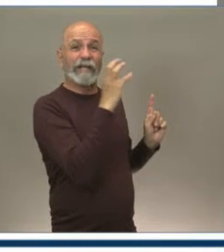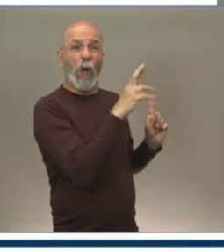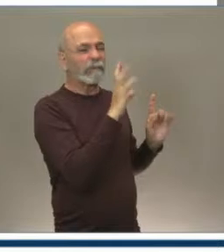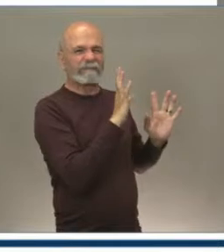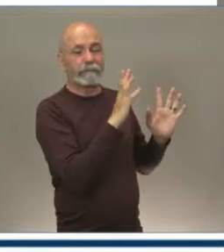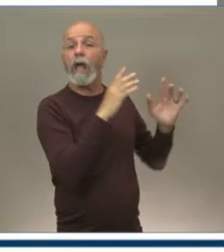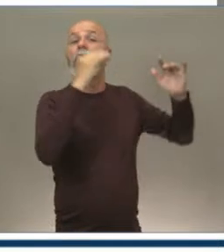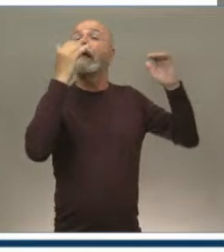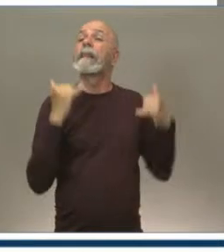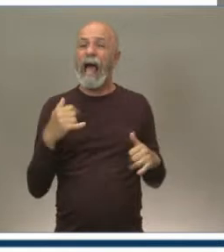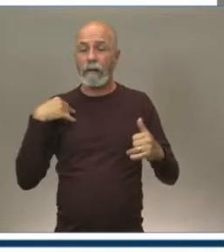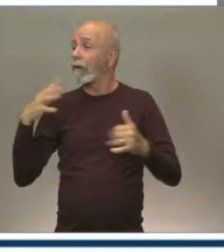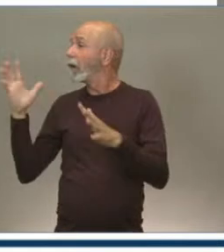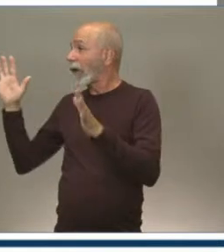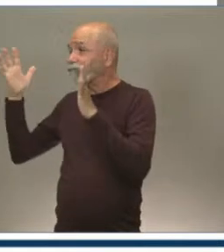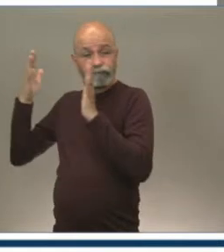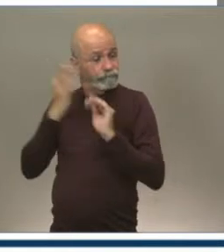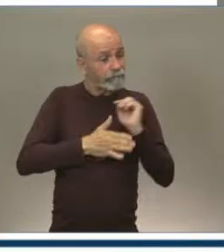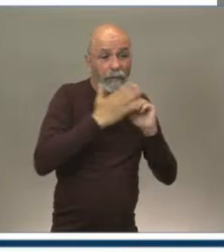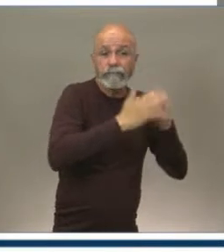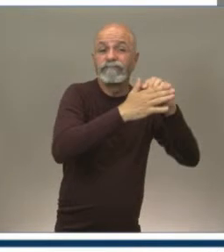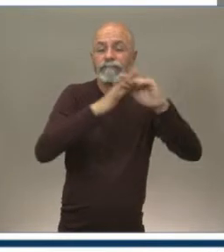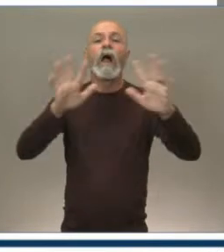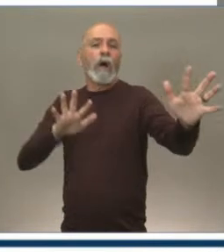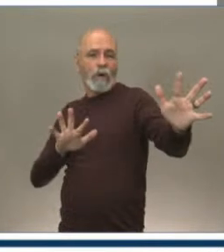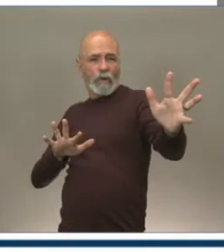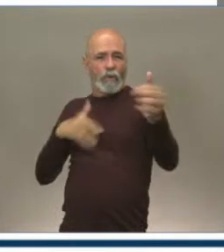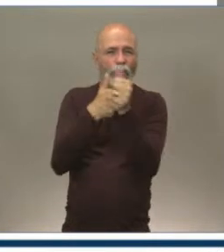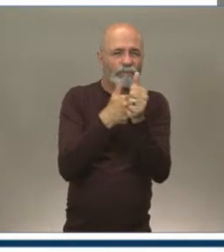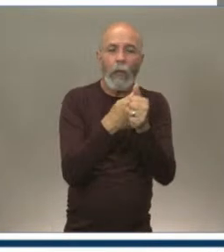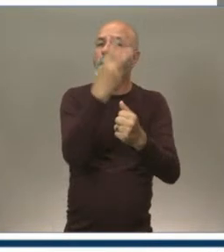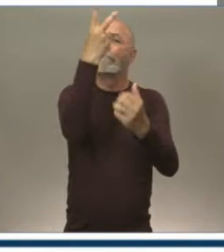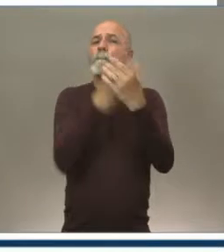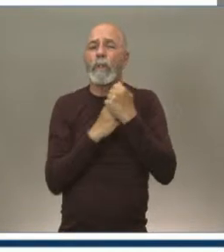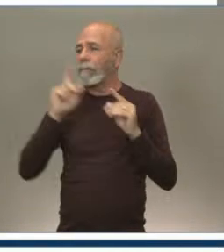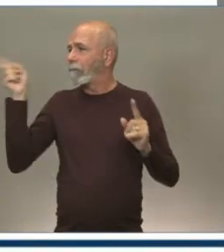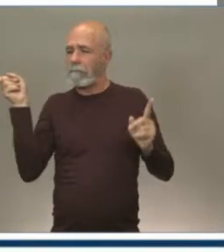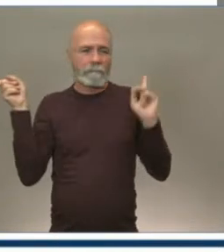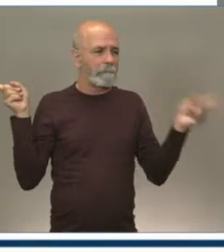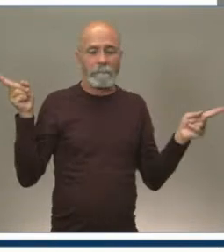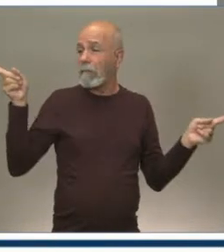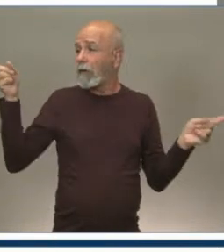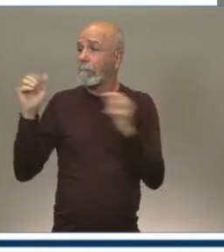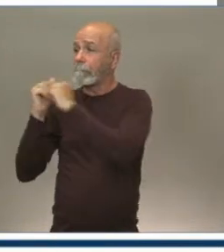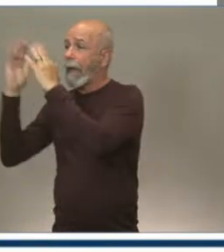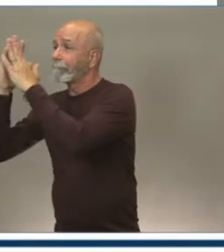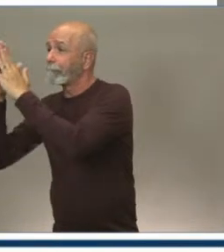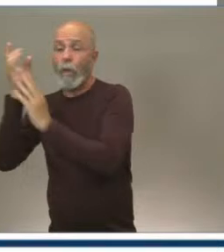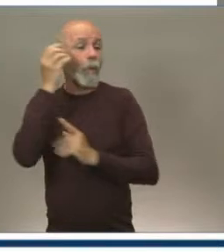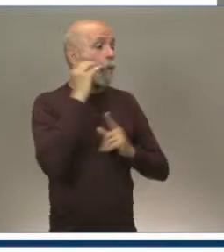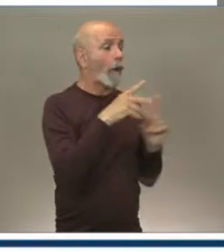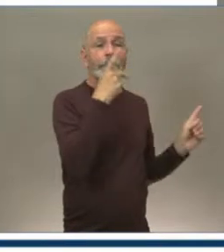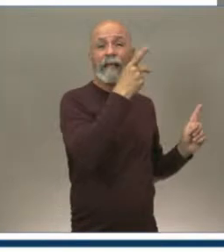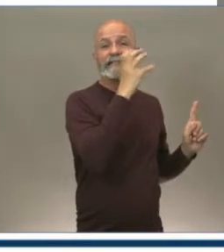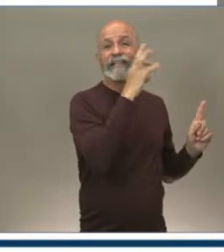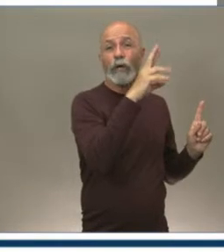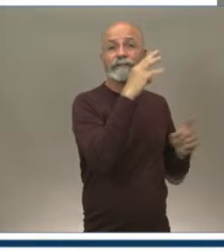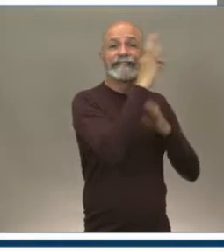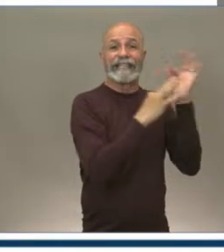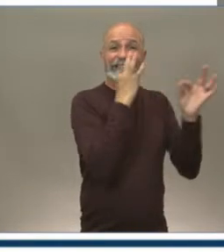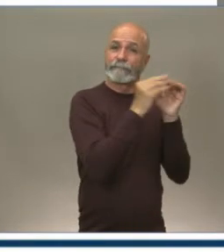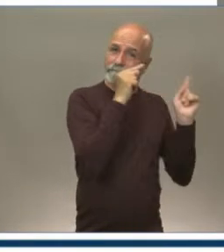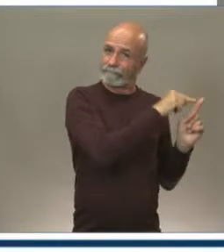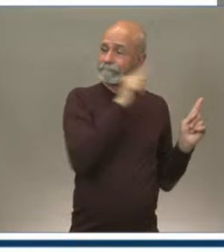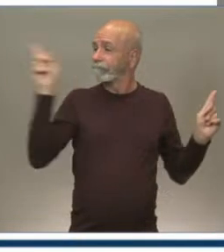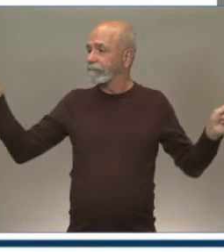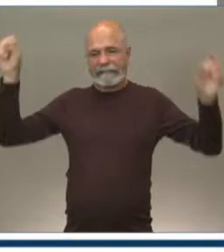with, and we're ready to test as much as we can through both approaches. So we need everyone to get tested regularly, especially if you